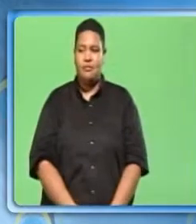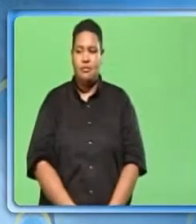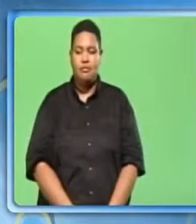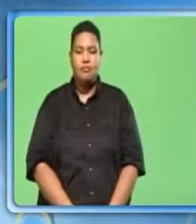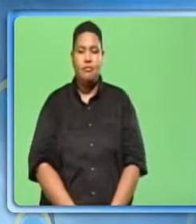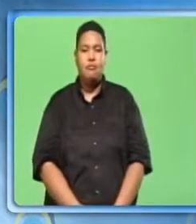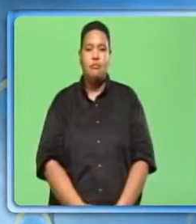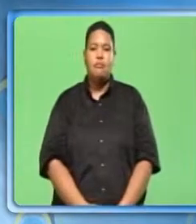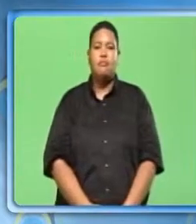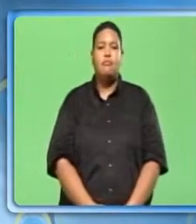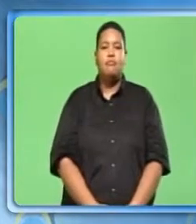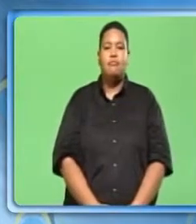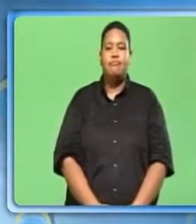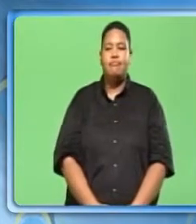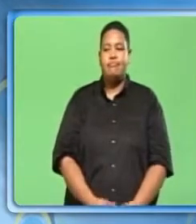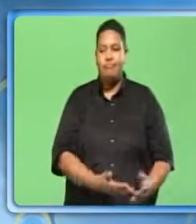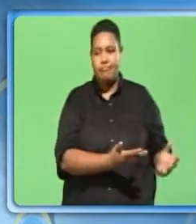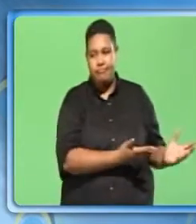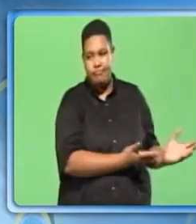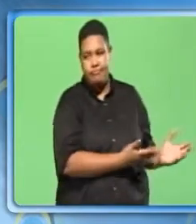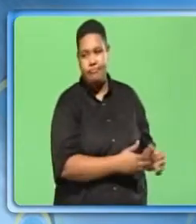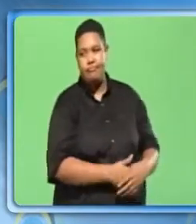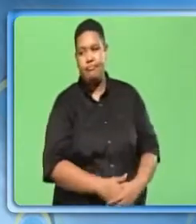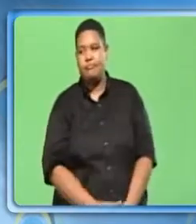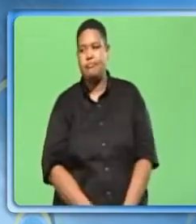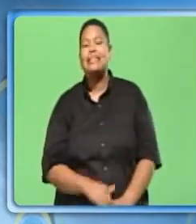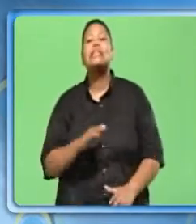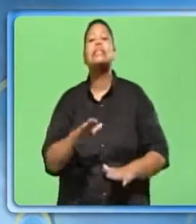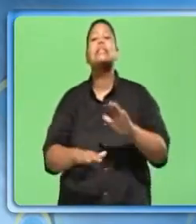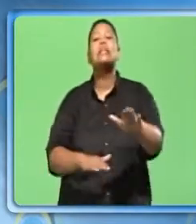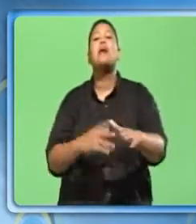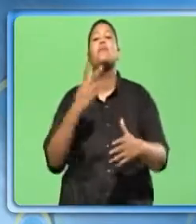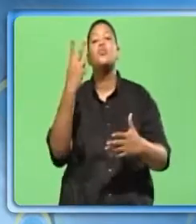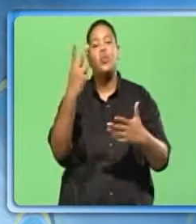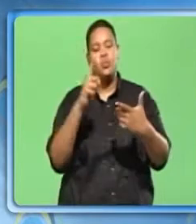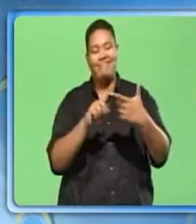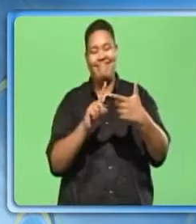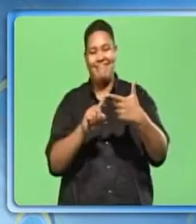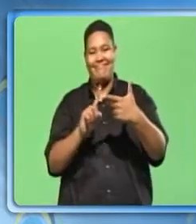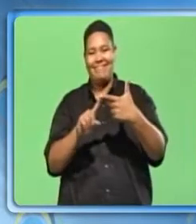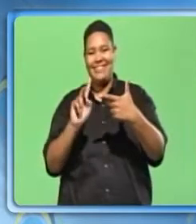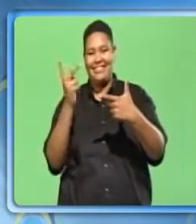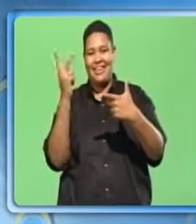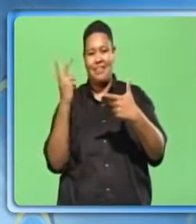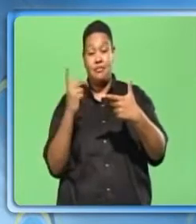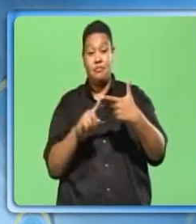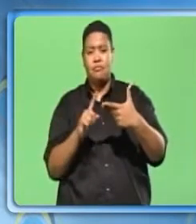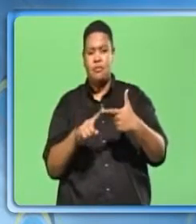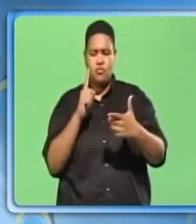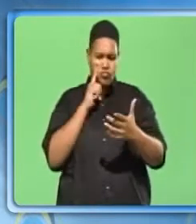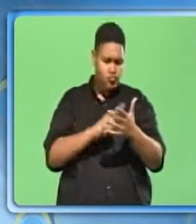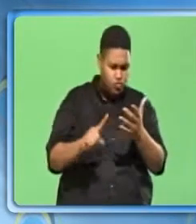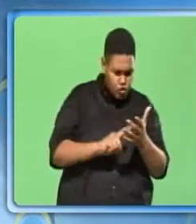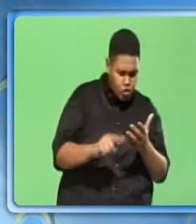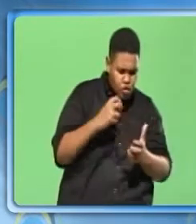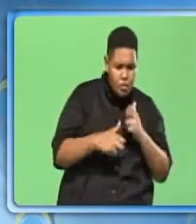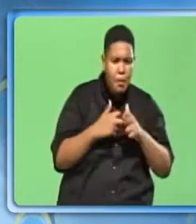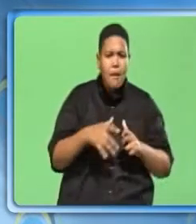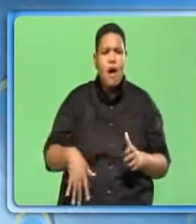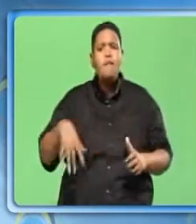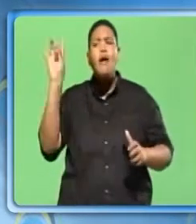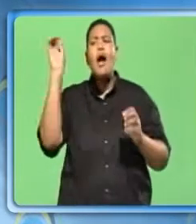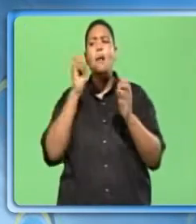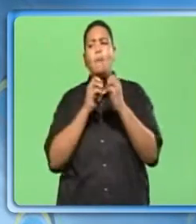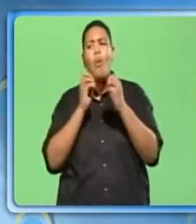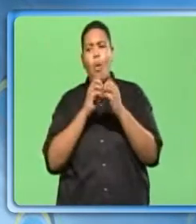Step 2. research a problem and find out more about